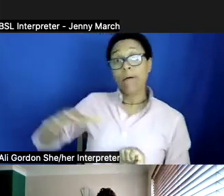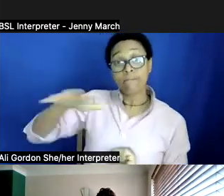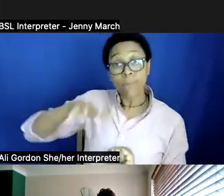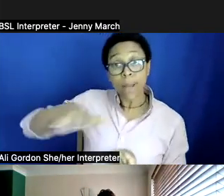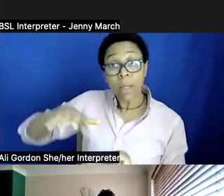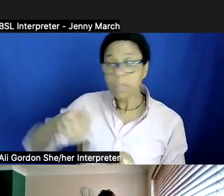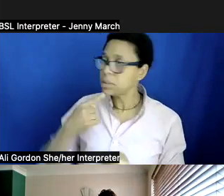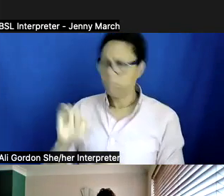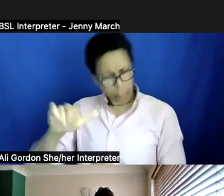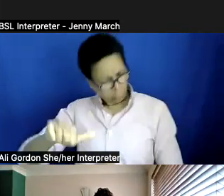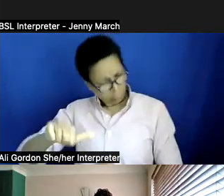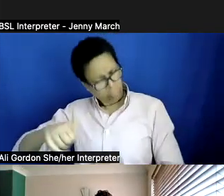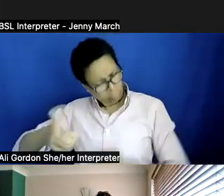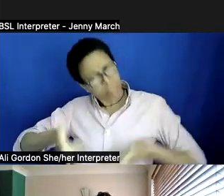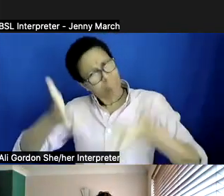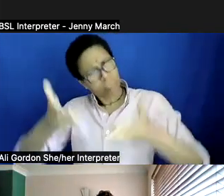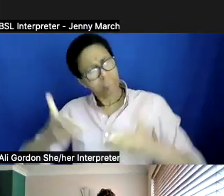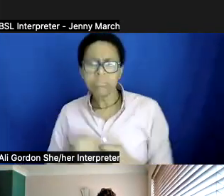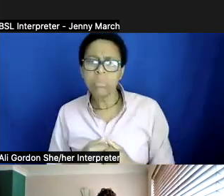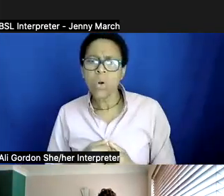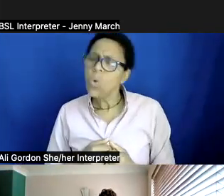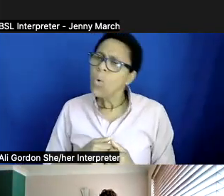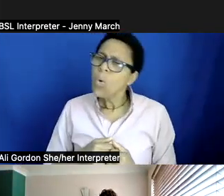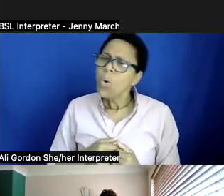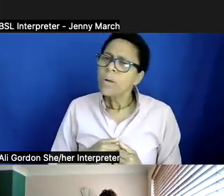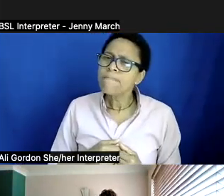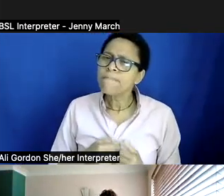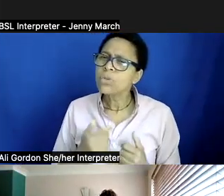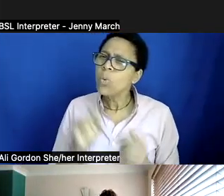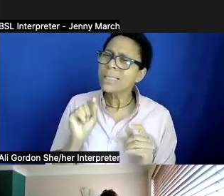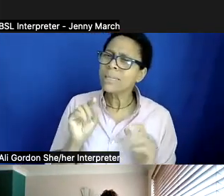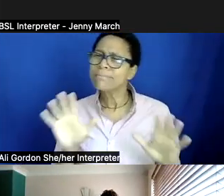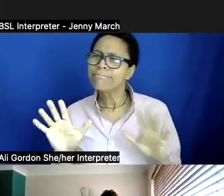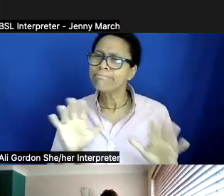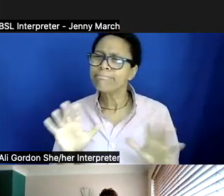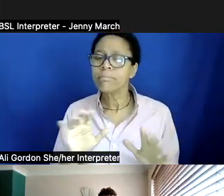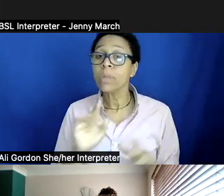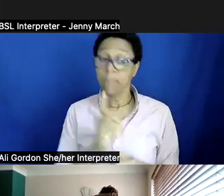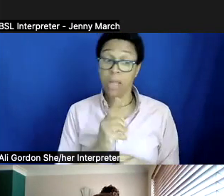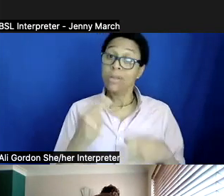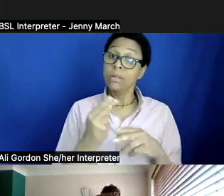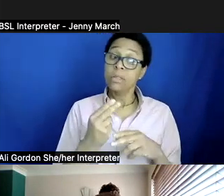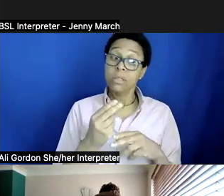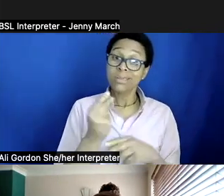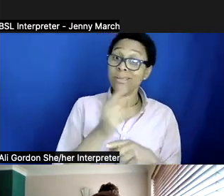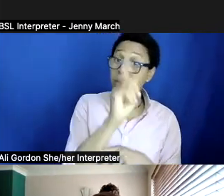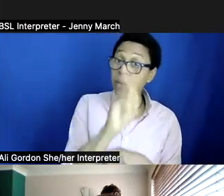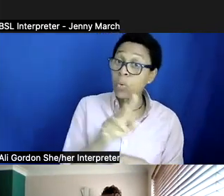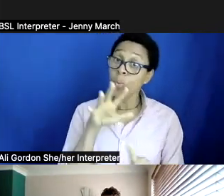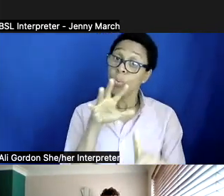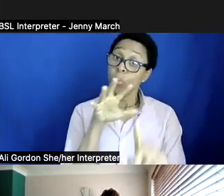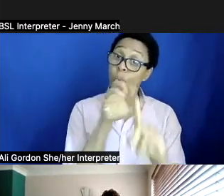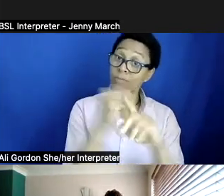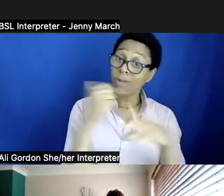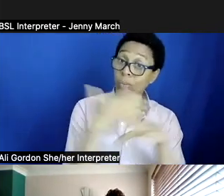the kind of more recent artworks, was that because they were made in like the kind of 50s to 70s, that the reality, and also